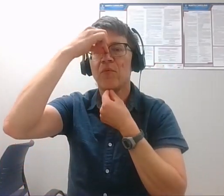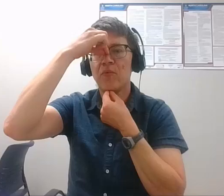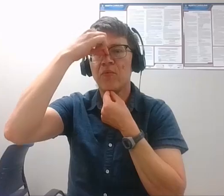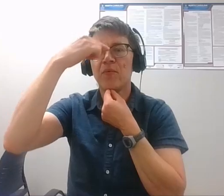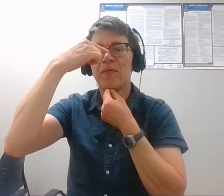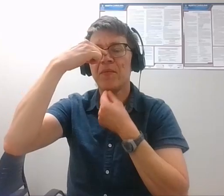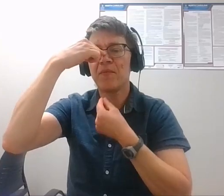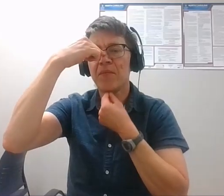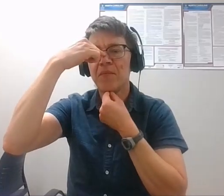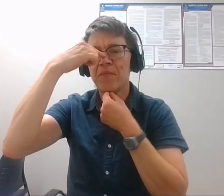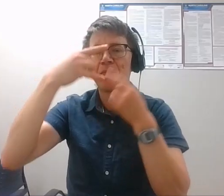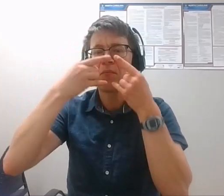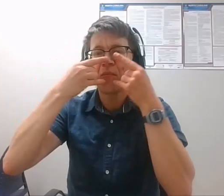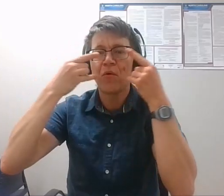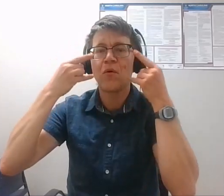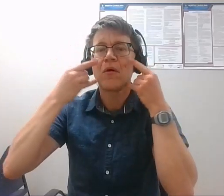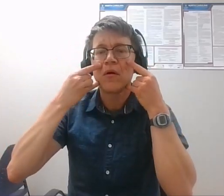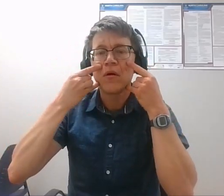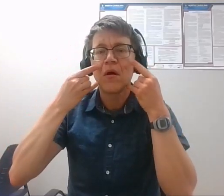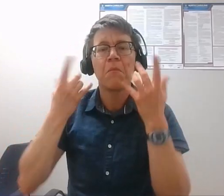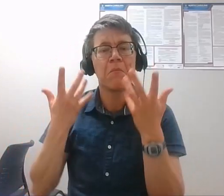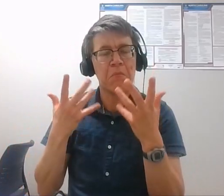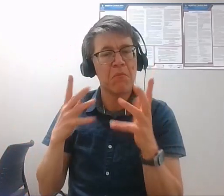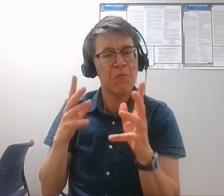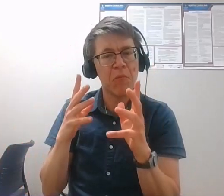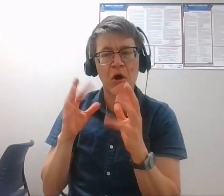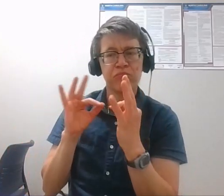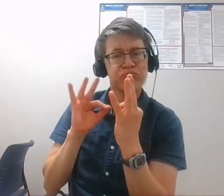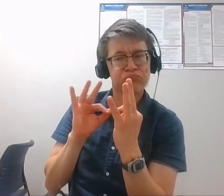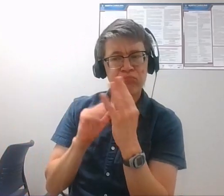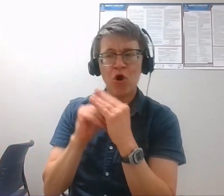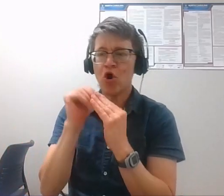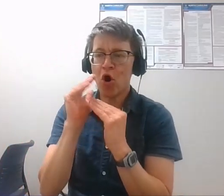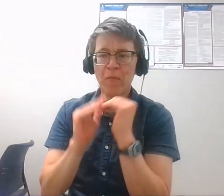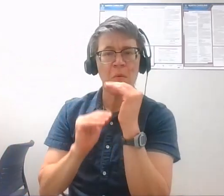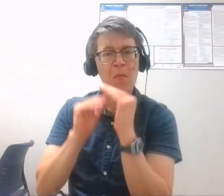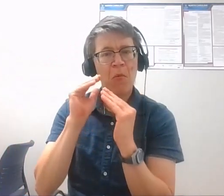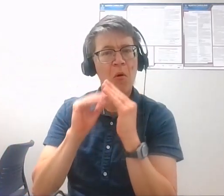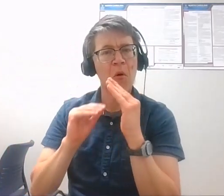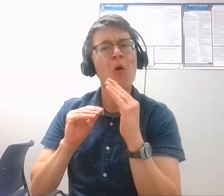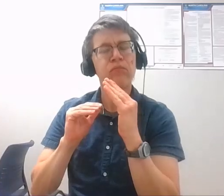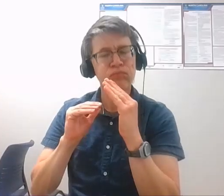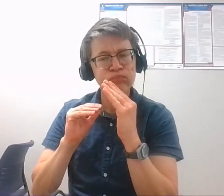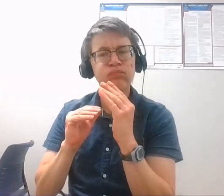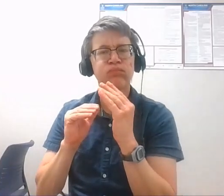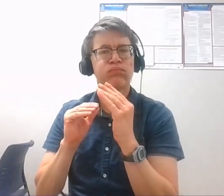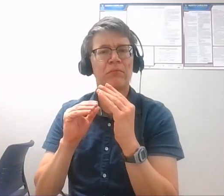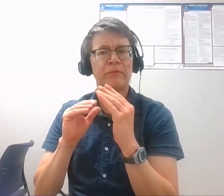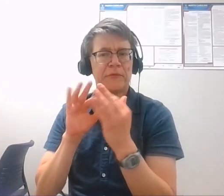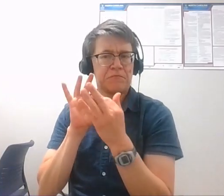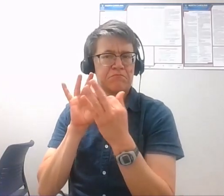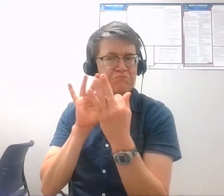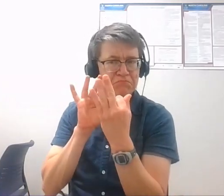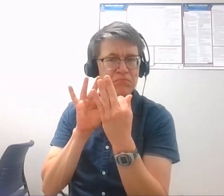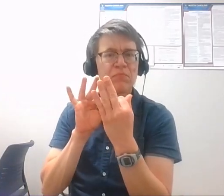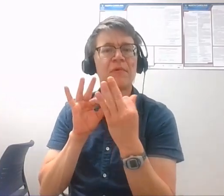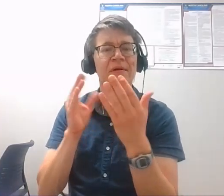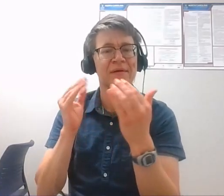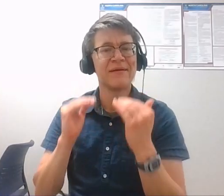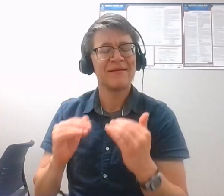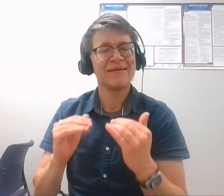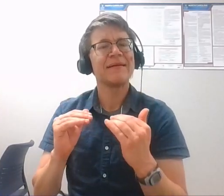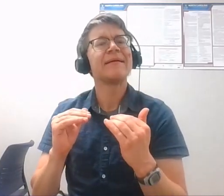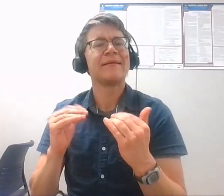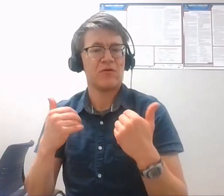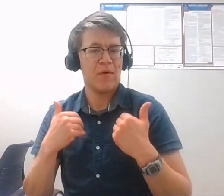chin. Finally, ensure the mask is snug and comfortable on your face. Procedure masks also come with attached